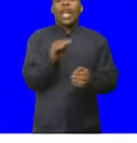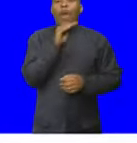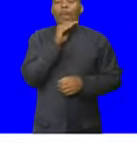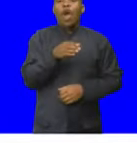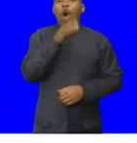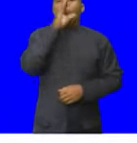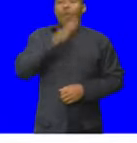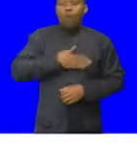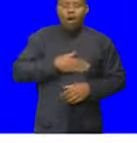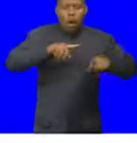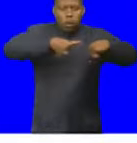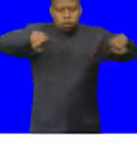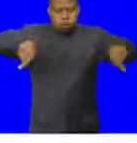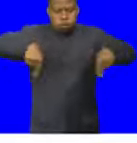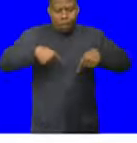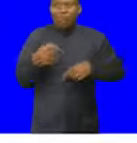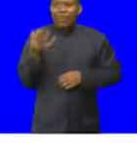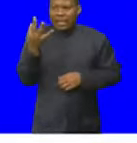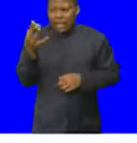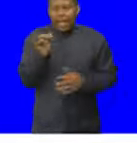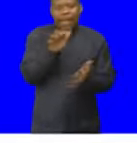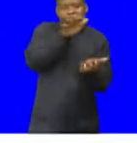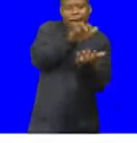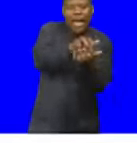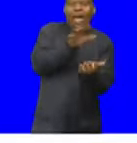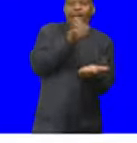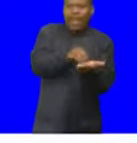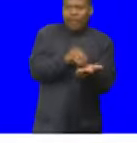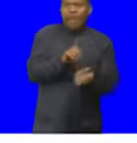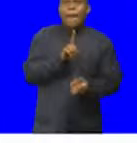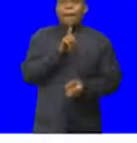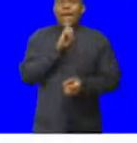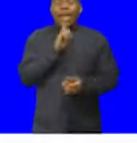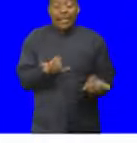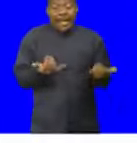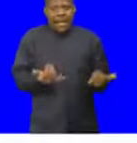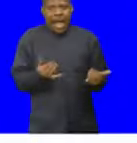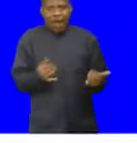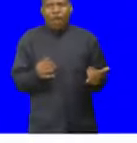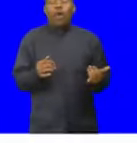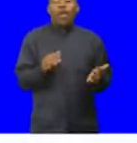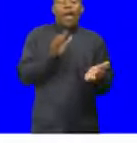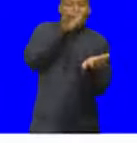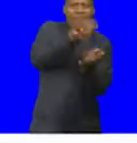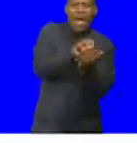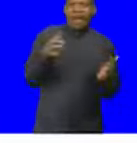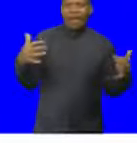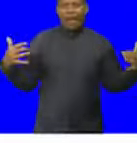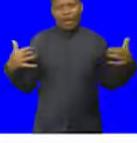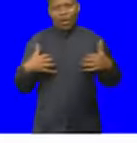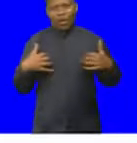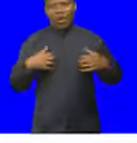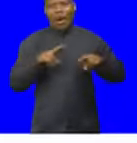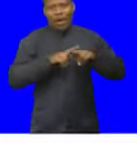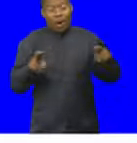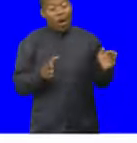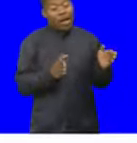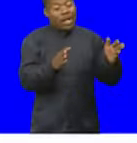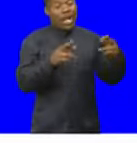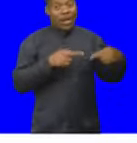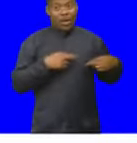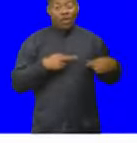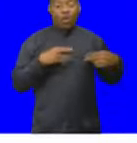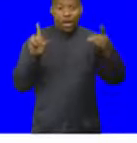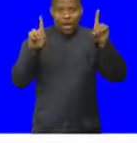tingelebho letinaletingwenya. Kungumanje kusede umonakalo lo usendiwe nguletingwenya kanti-ke lababuke tilwane eveni bathisiwe ngale